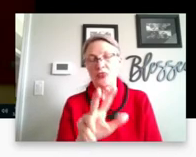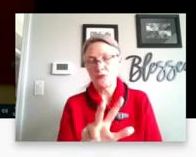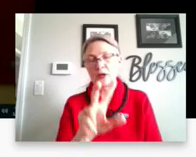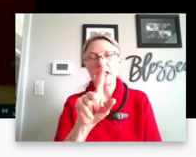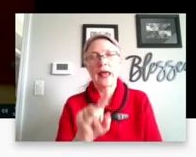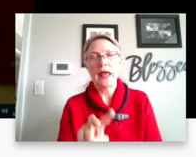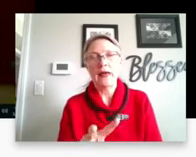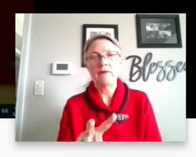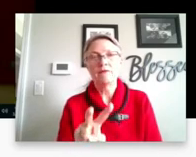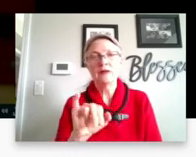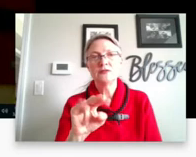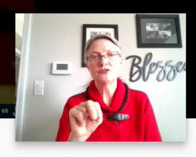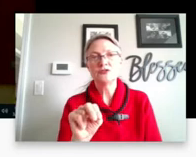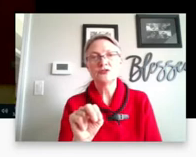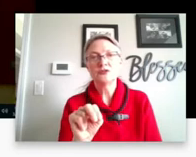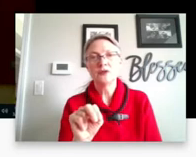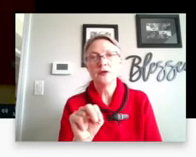3.5,